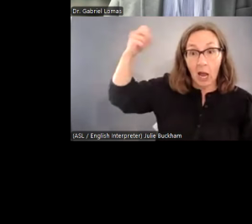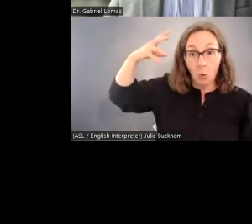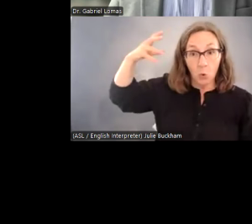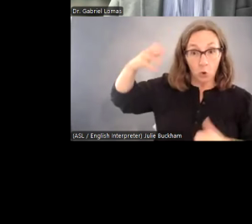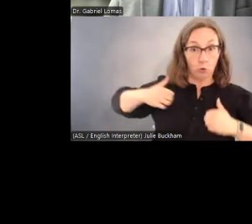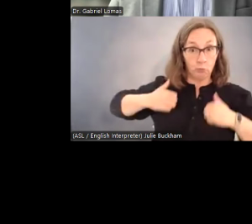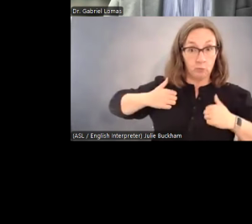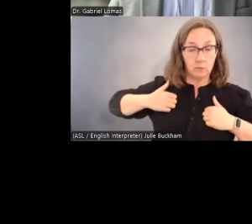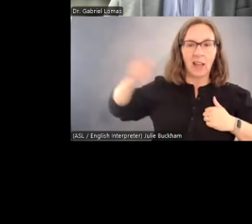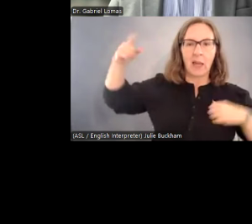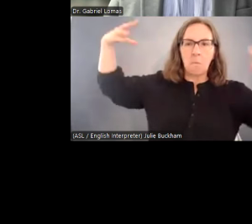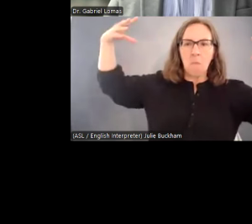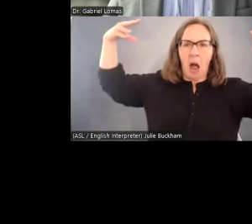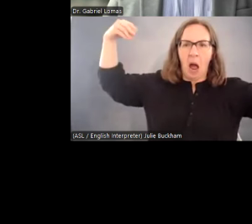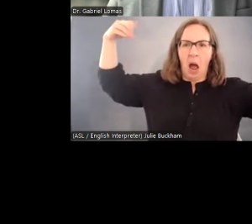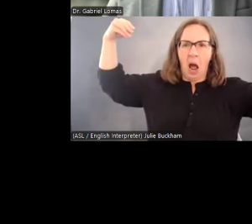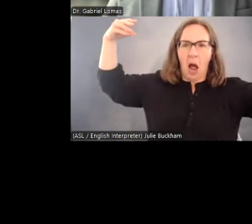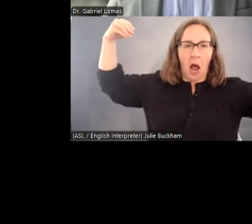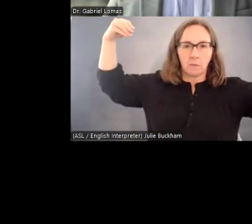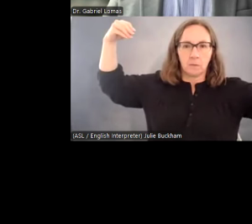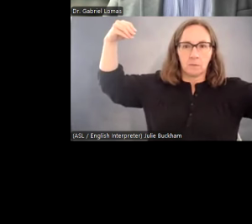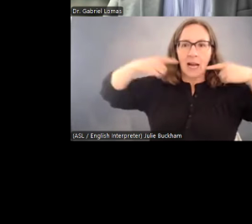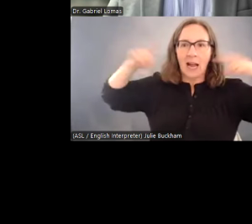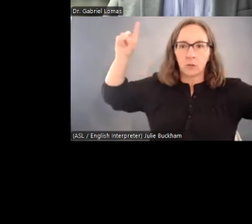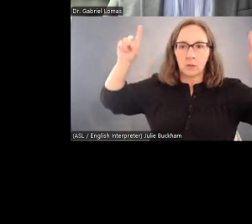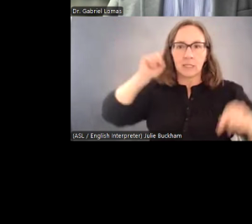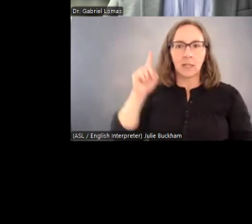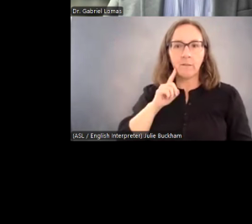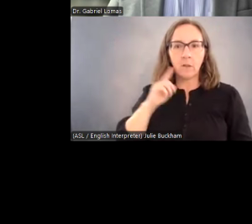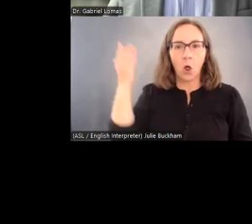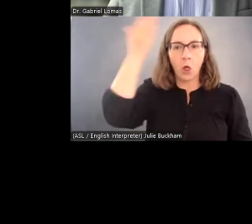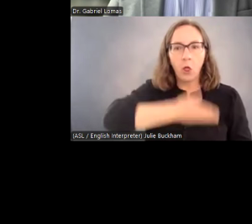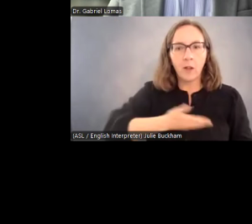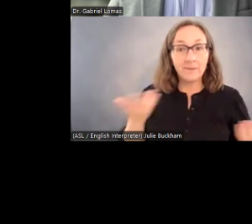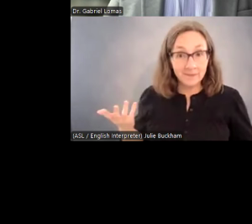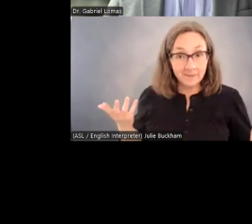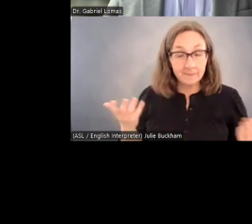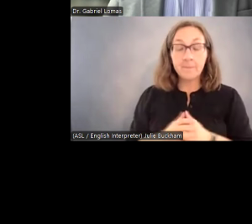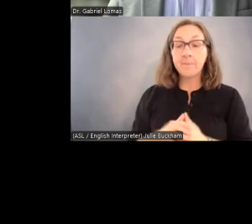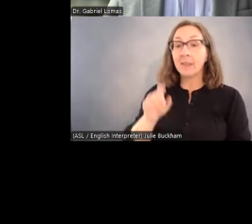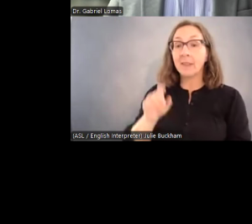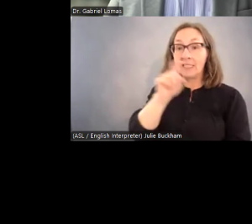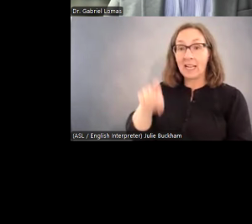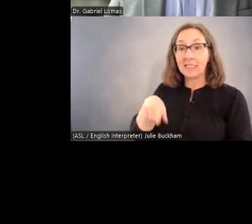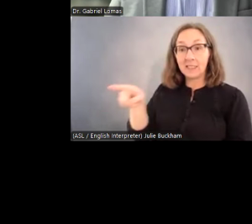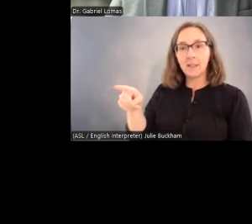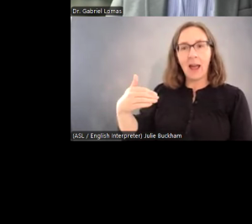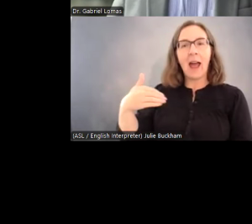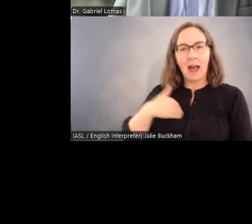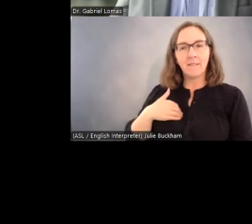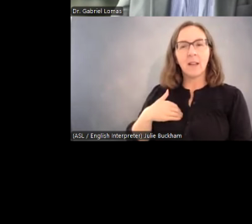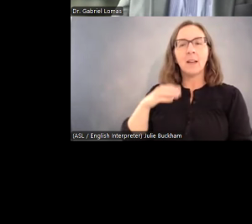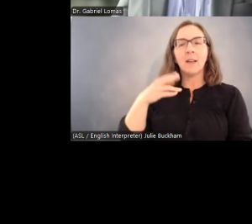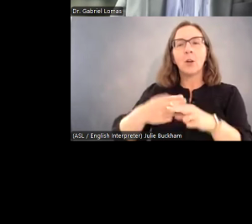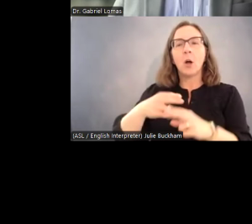over a loudspeaker, a deaf person misses out. The prison system in Texas has a buddy system. So